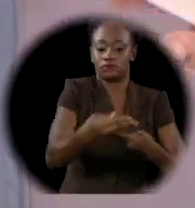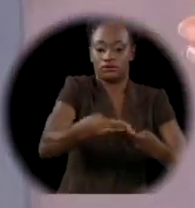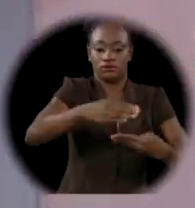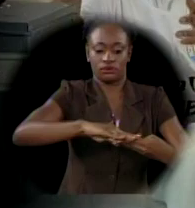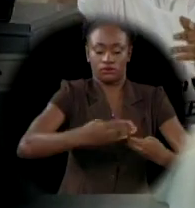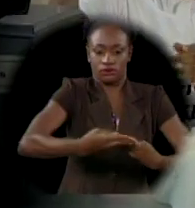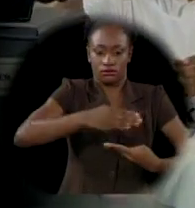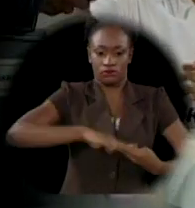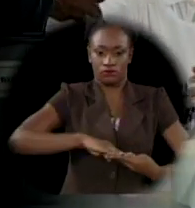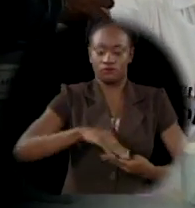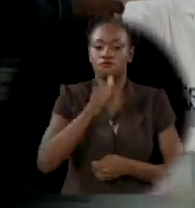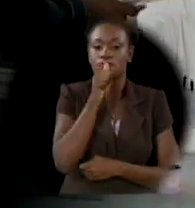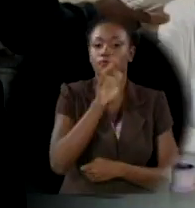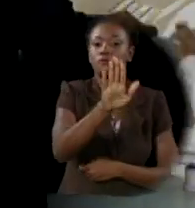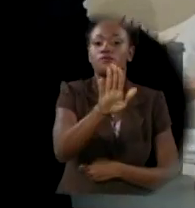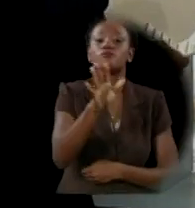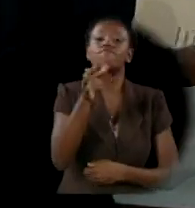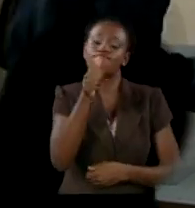your vote.